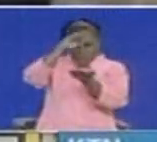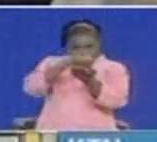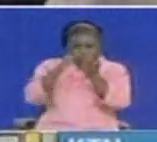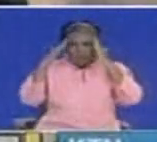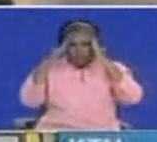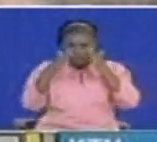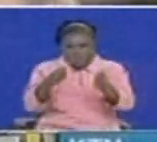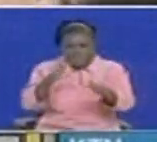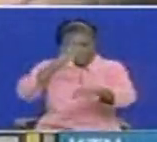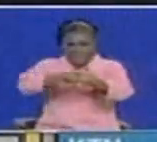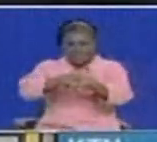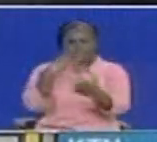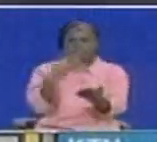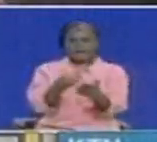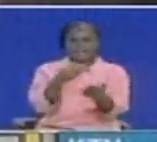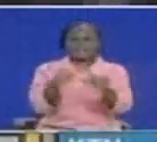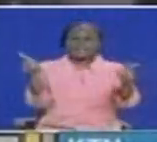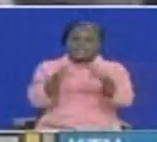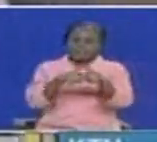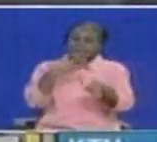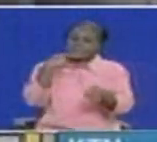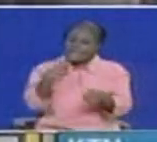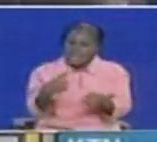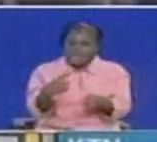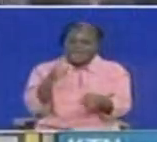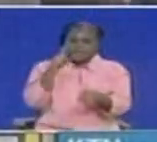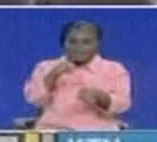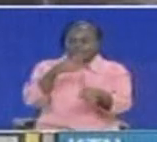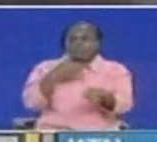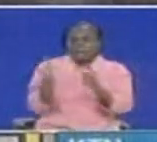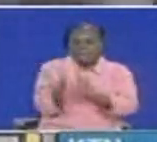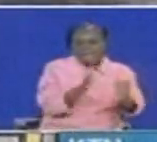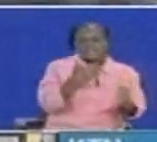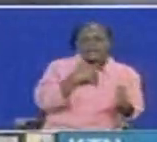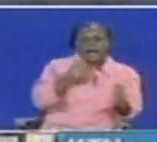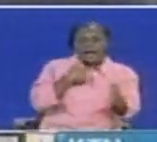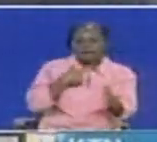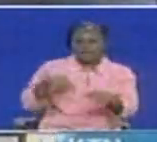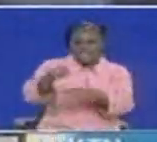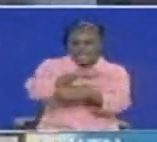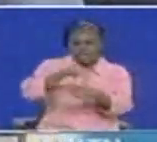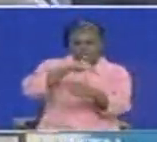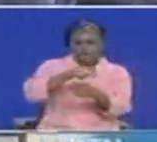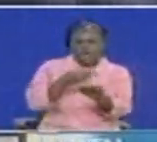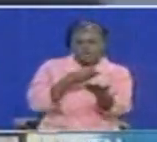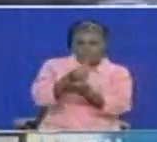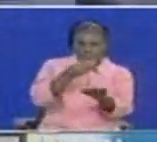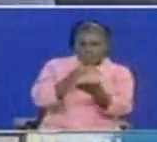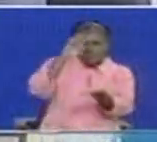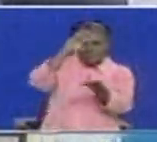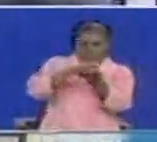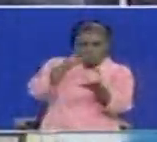local sourcing of financing. Sources further add that plans had already been put in motion to cut national spending to accommodate the